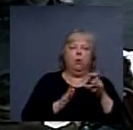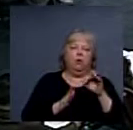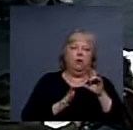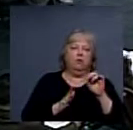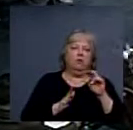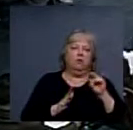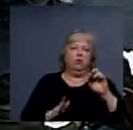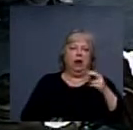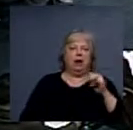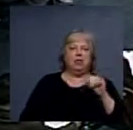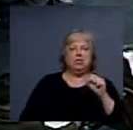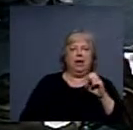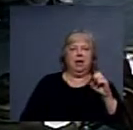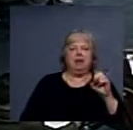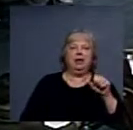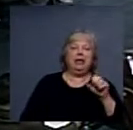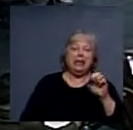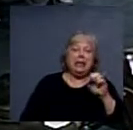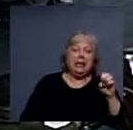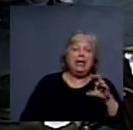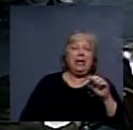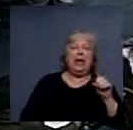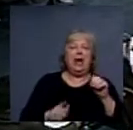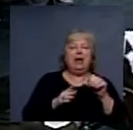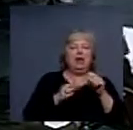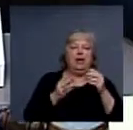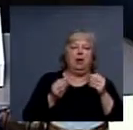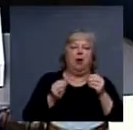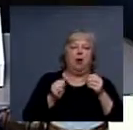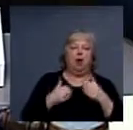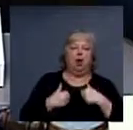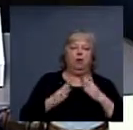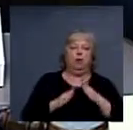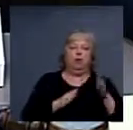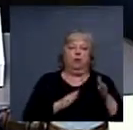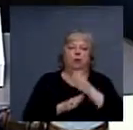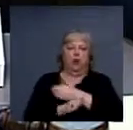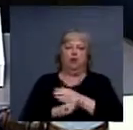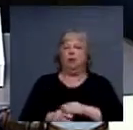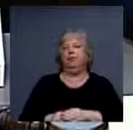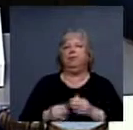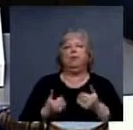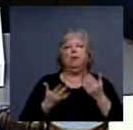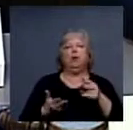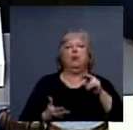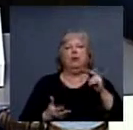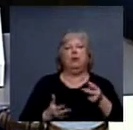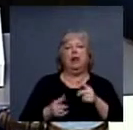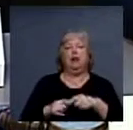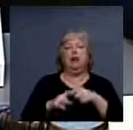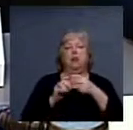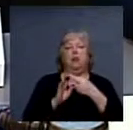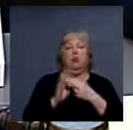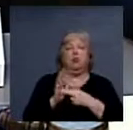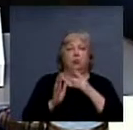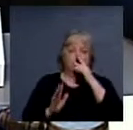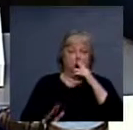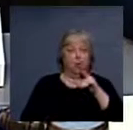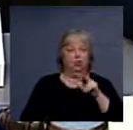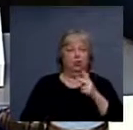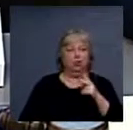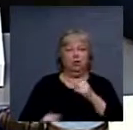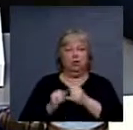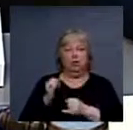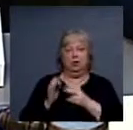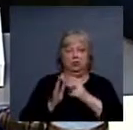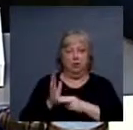owner. Second reading. Move we suspend the rules and place on third and final reading. Second. There's a motion and a second to suspend the rules and place these ordinances